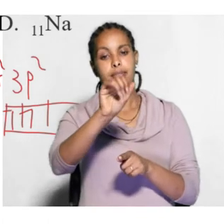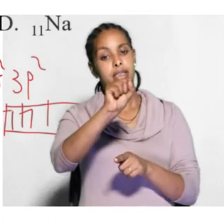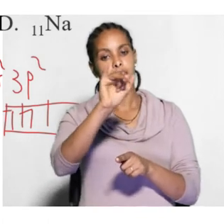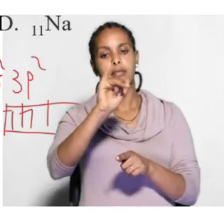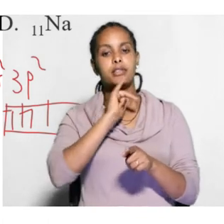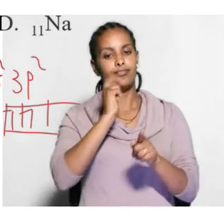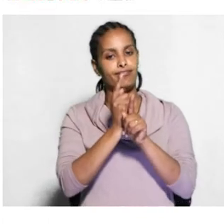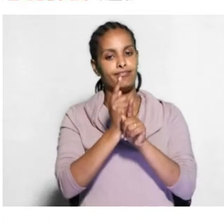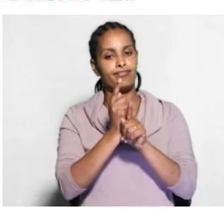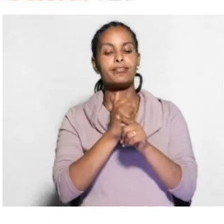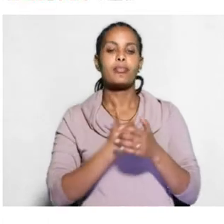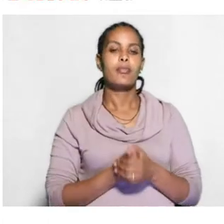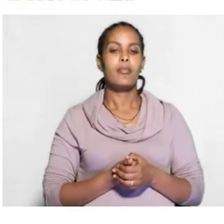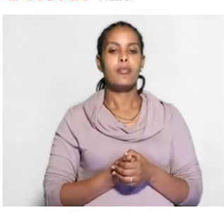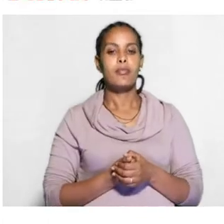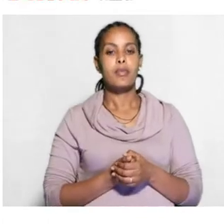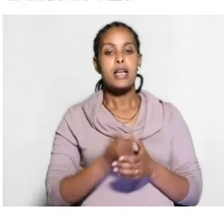silicon.